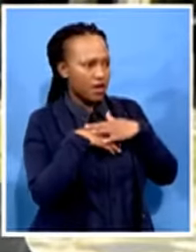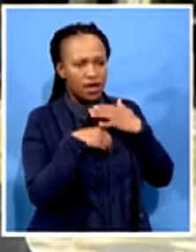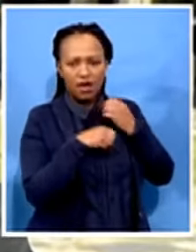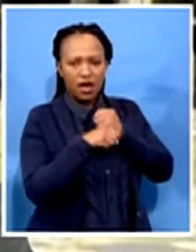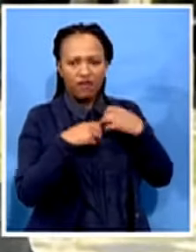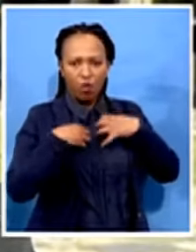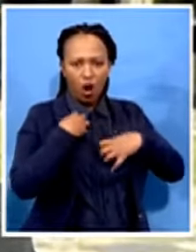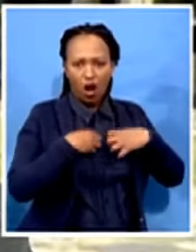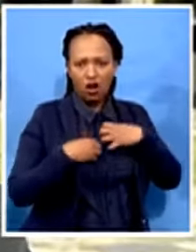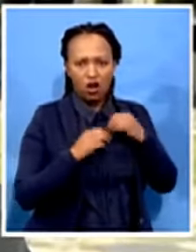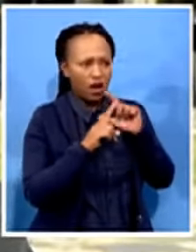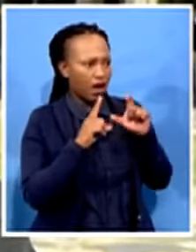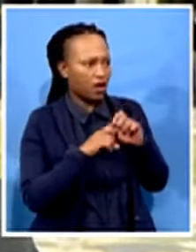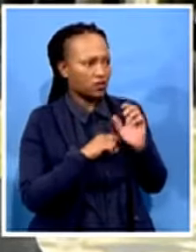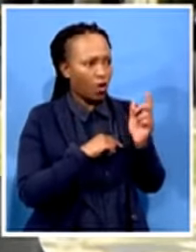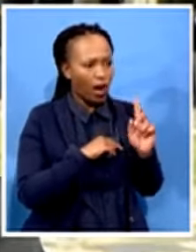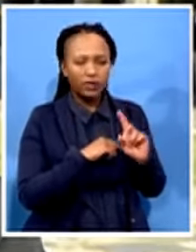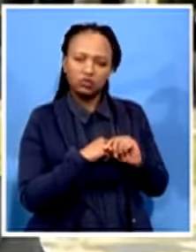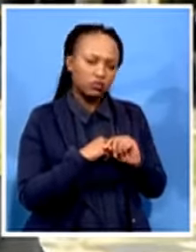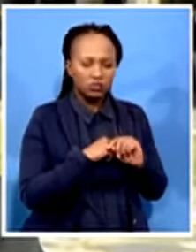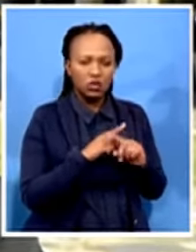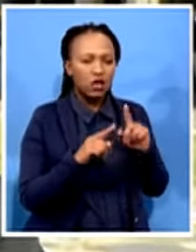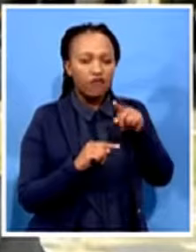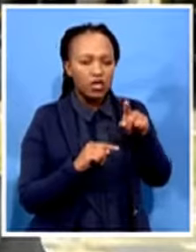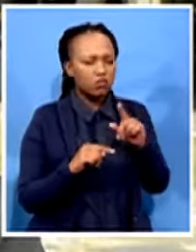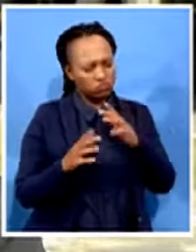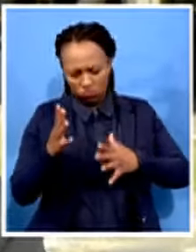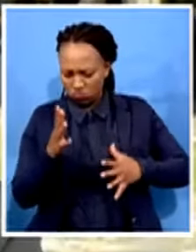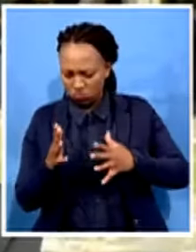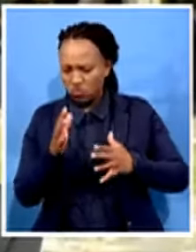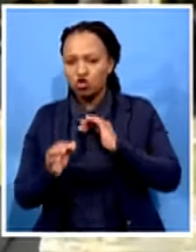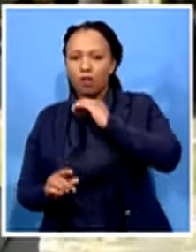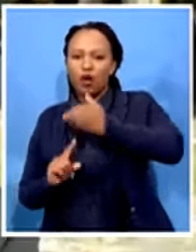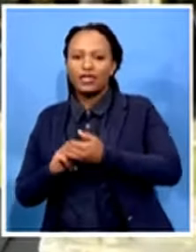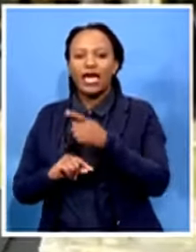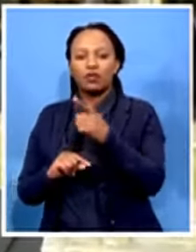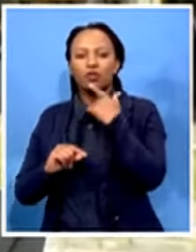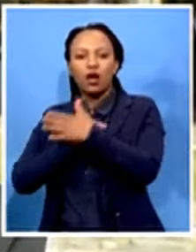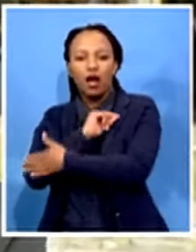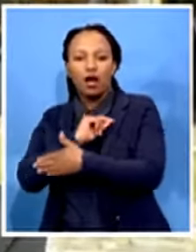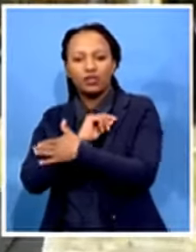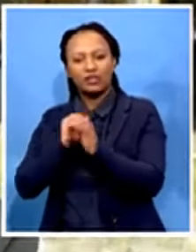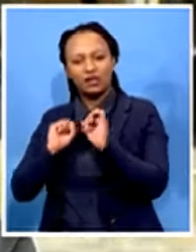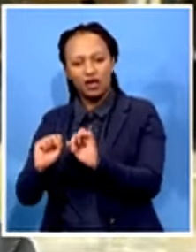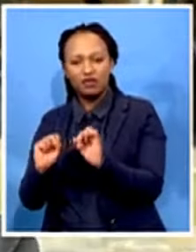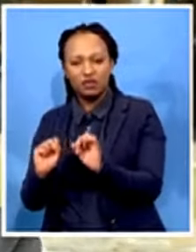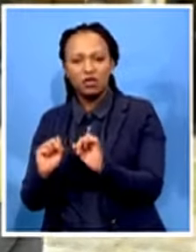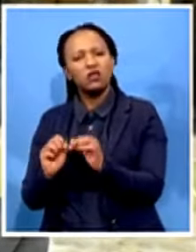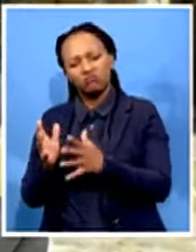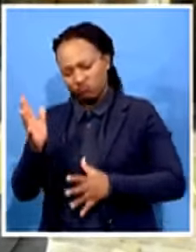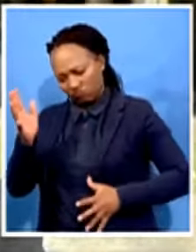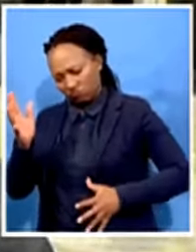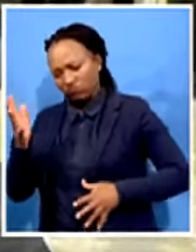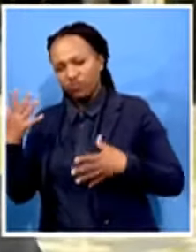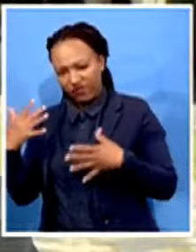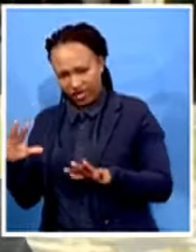them it was to protect their country. And they went to fight for what they thought